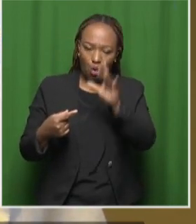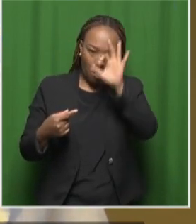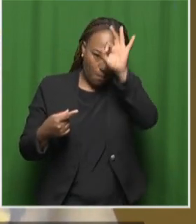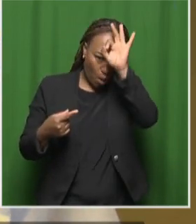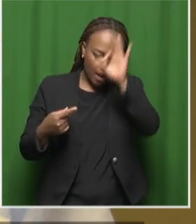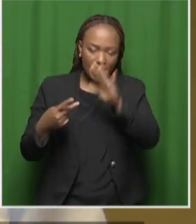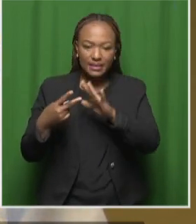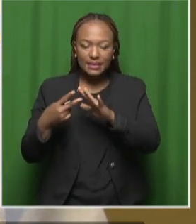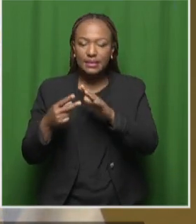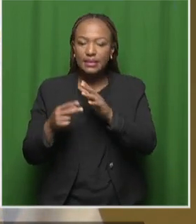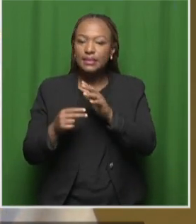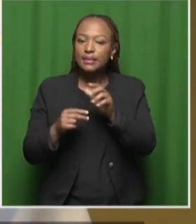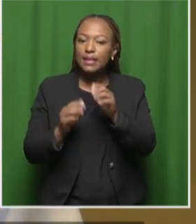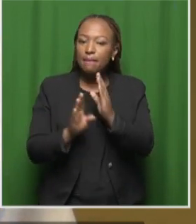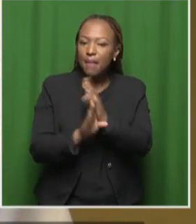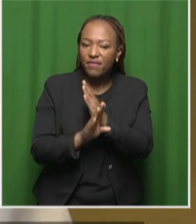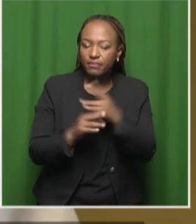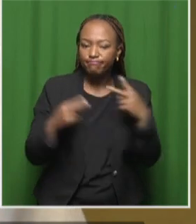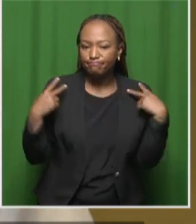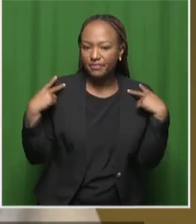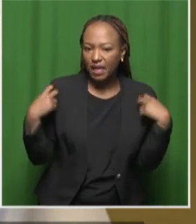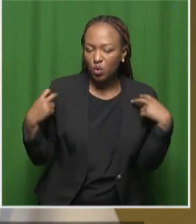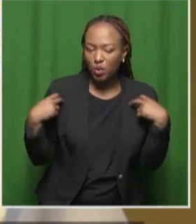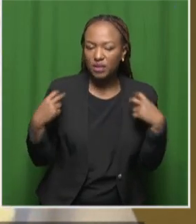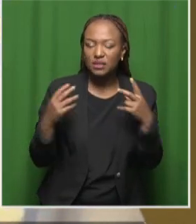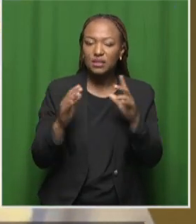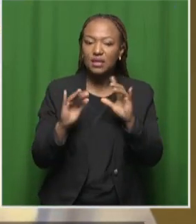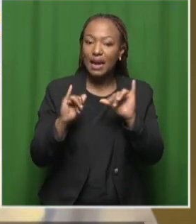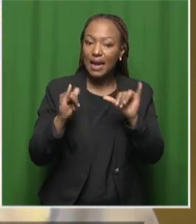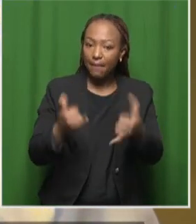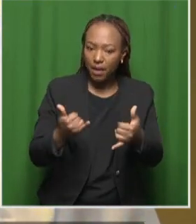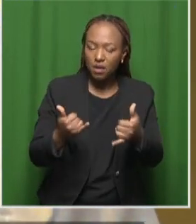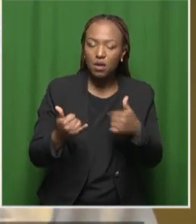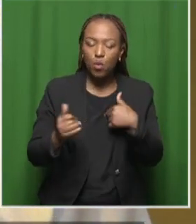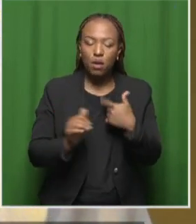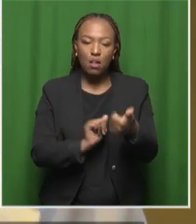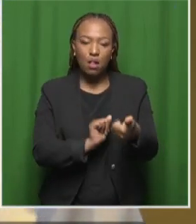the space where you'll find that maybe it's a specific,